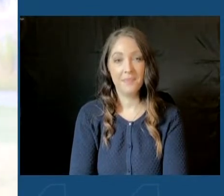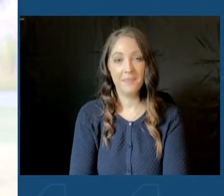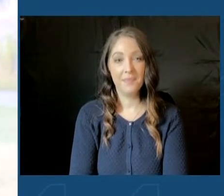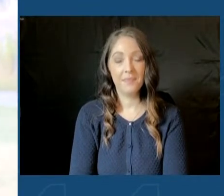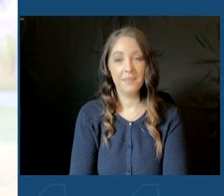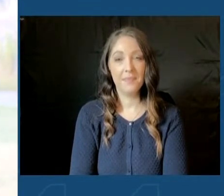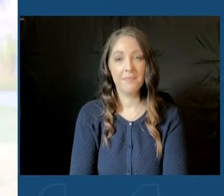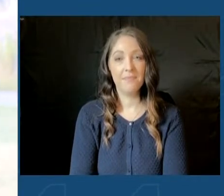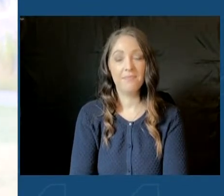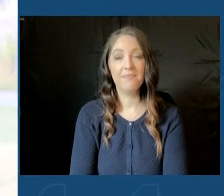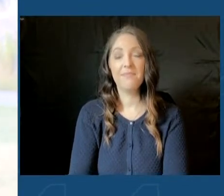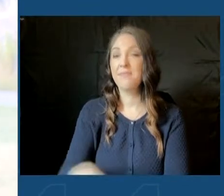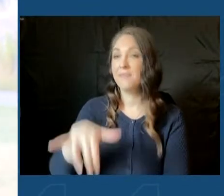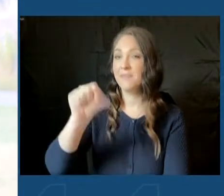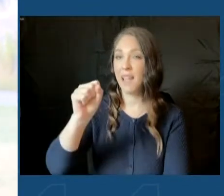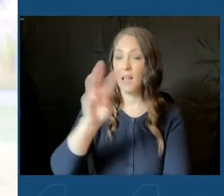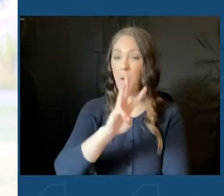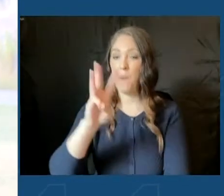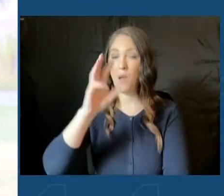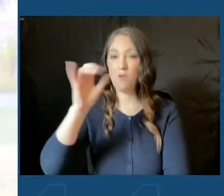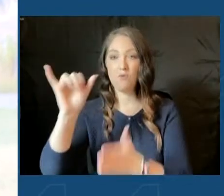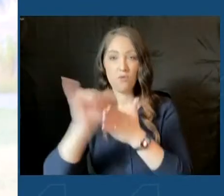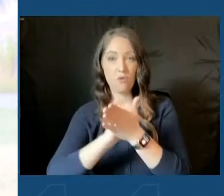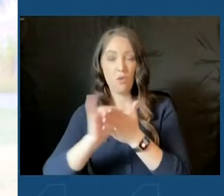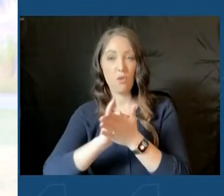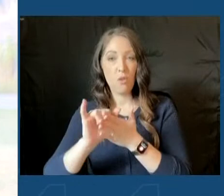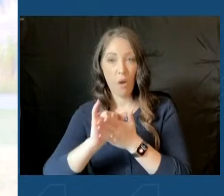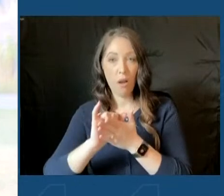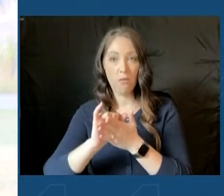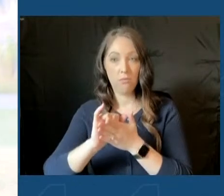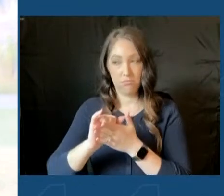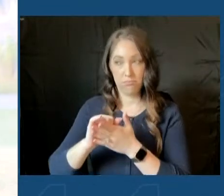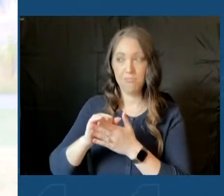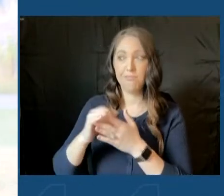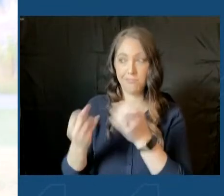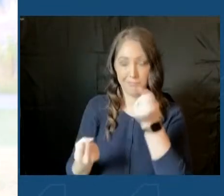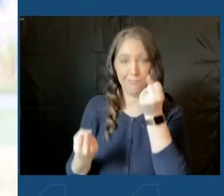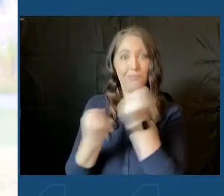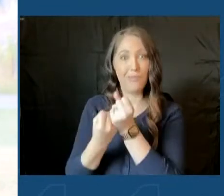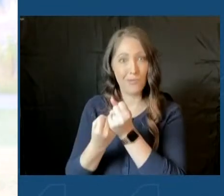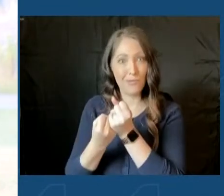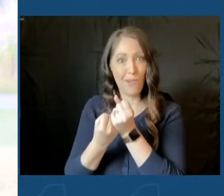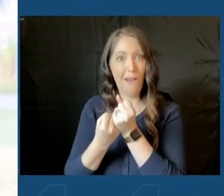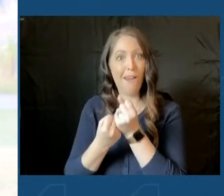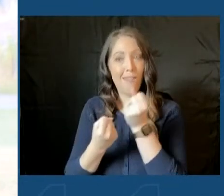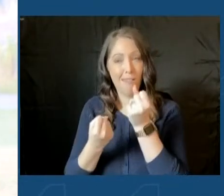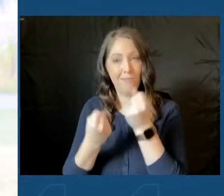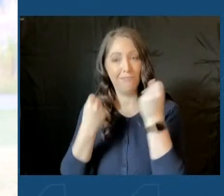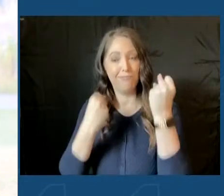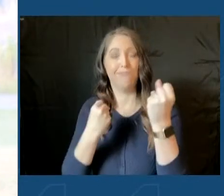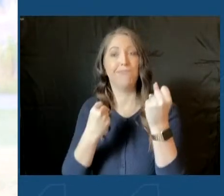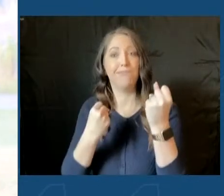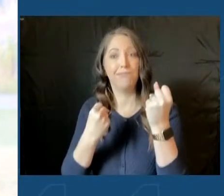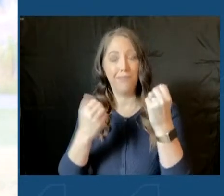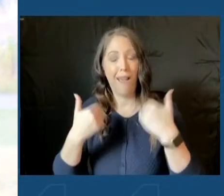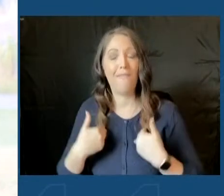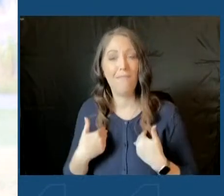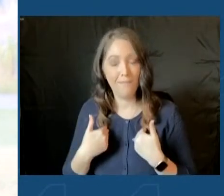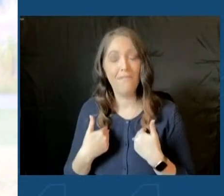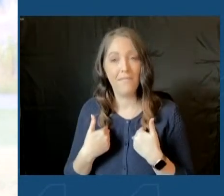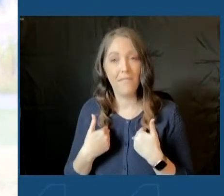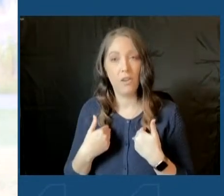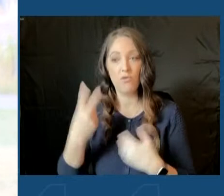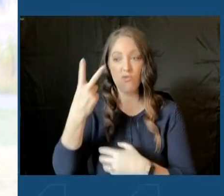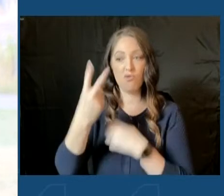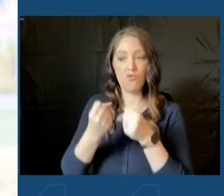And indeed, Western New York has never had a stronger advocate or a greater supporter than Kathy Hochul. Almost 2 years